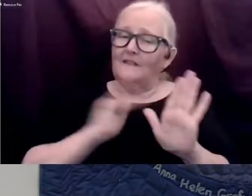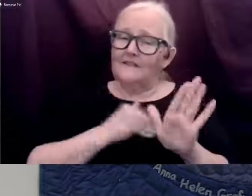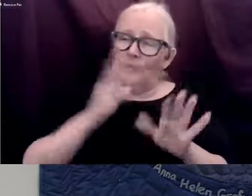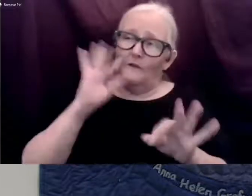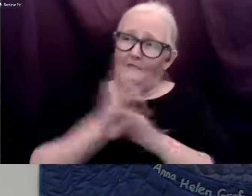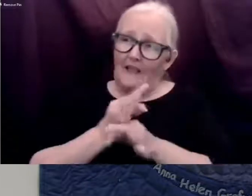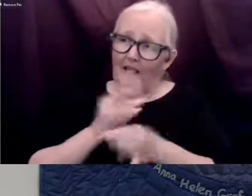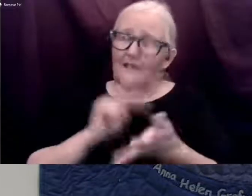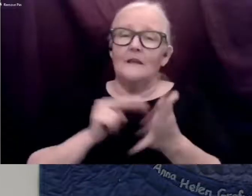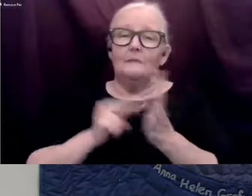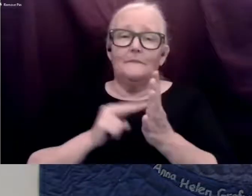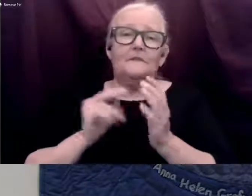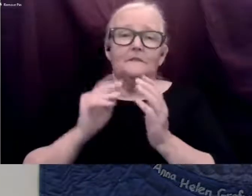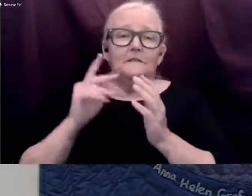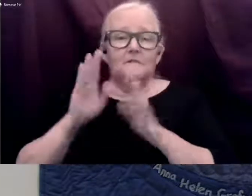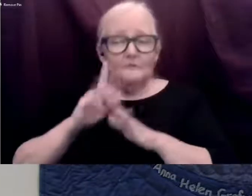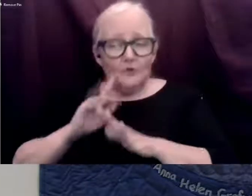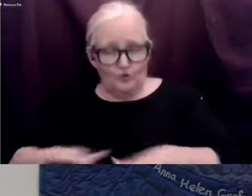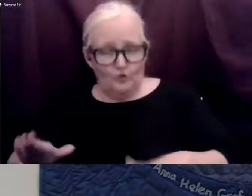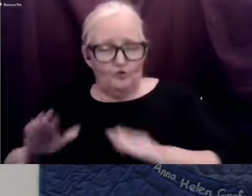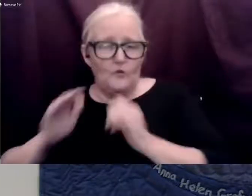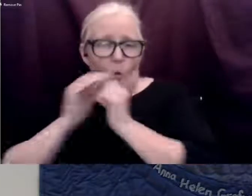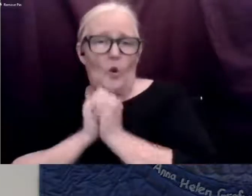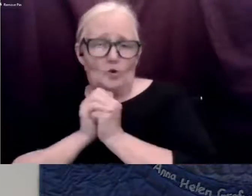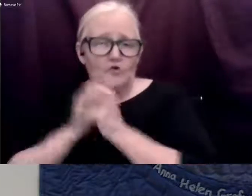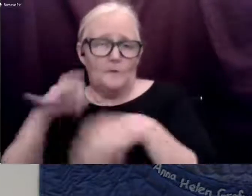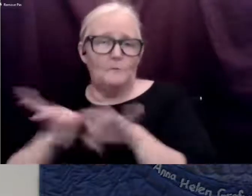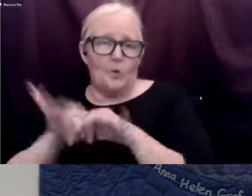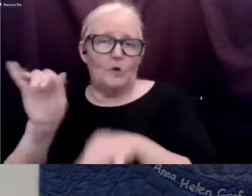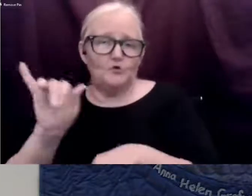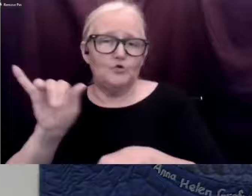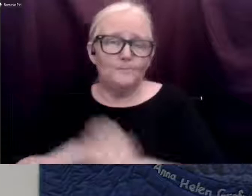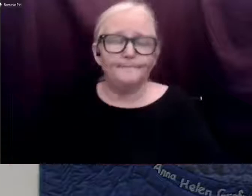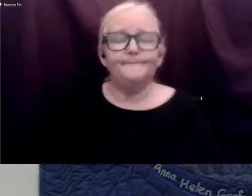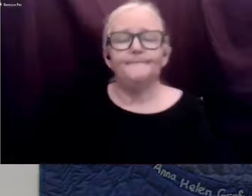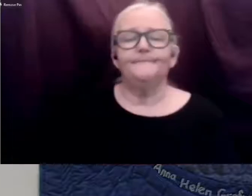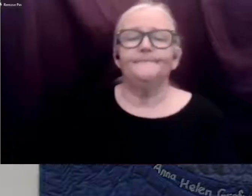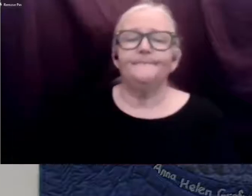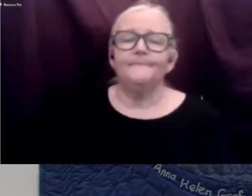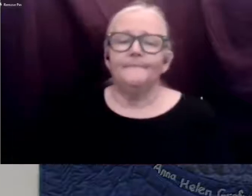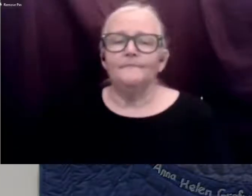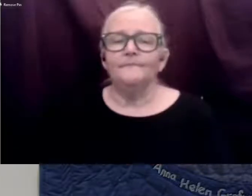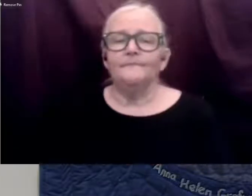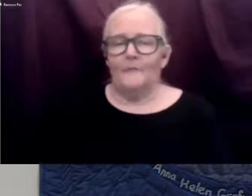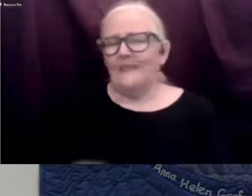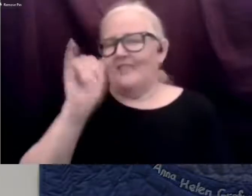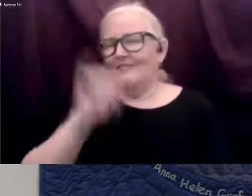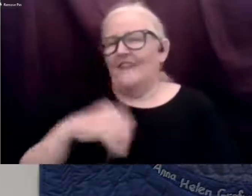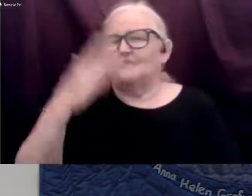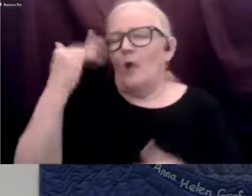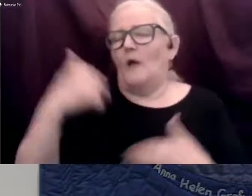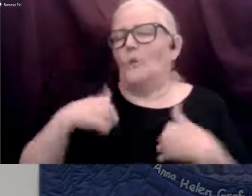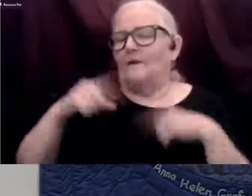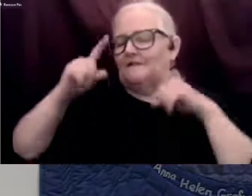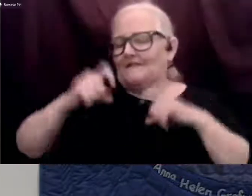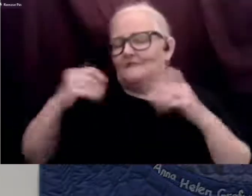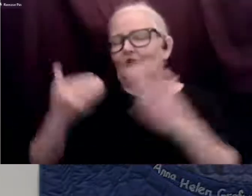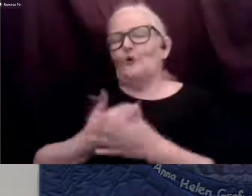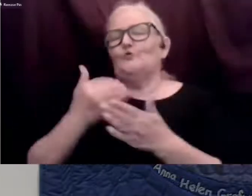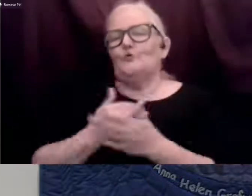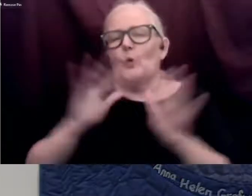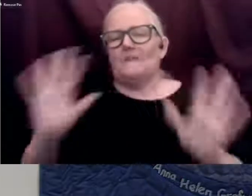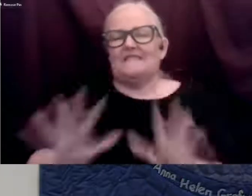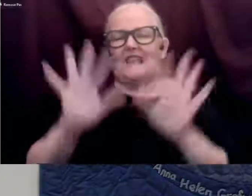is for adults. This is a big part of why we are trying out a new Sunday morning schedule here at UUCSS this